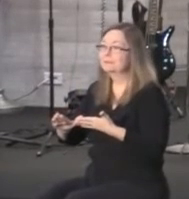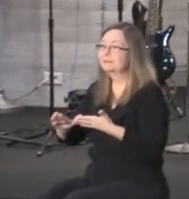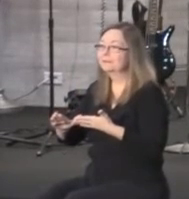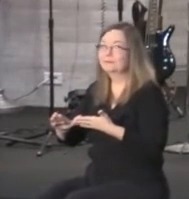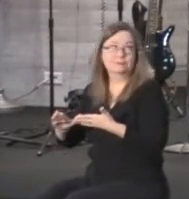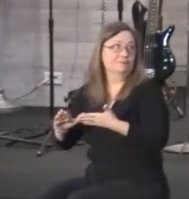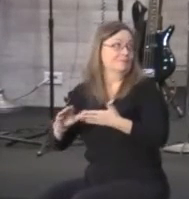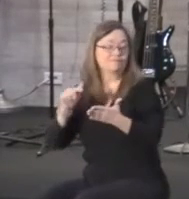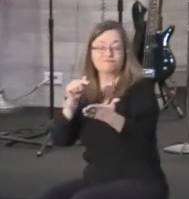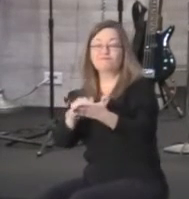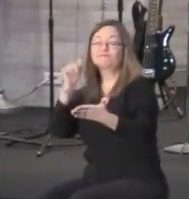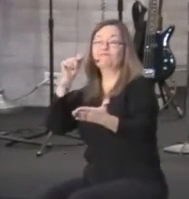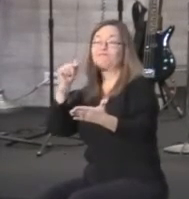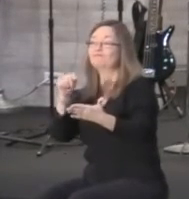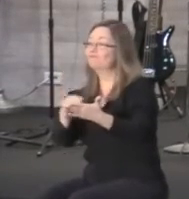Tap,